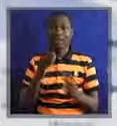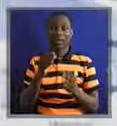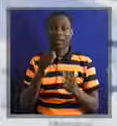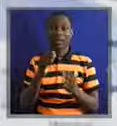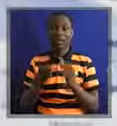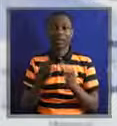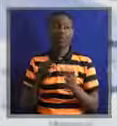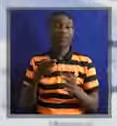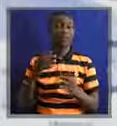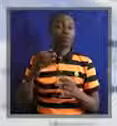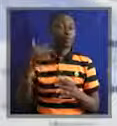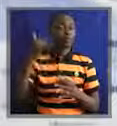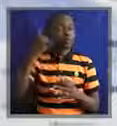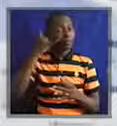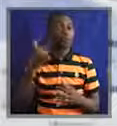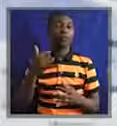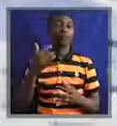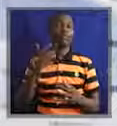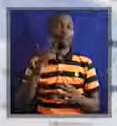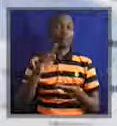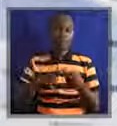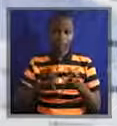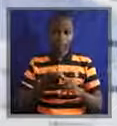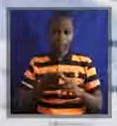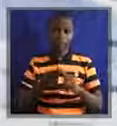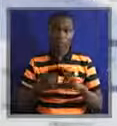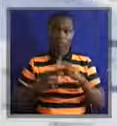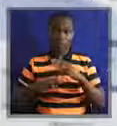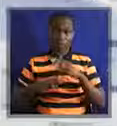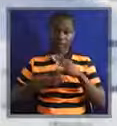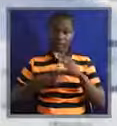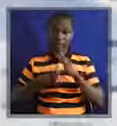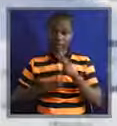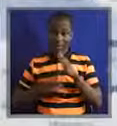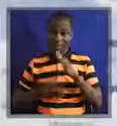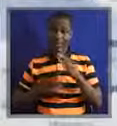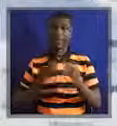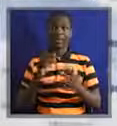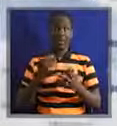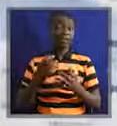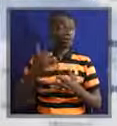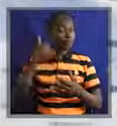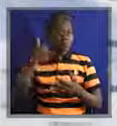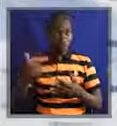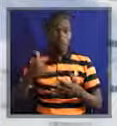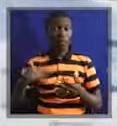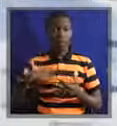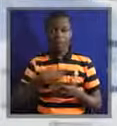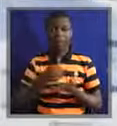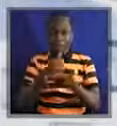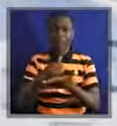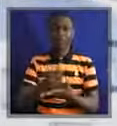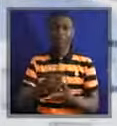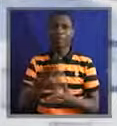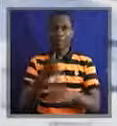ewo o screen so no a ye betumi aboa na won sa tumi aka bi na wotumi akipo ewo ohwie